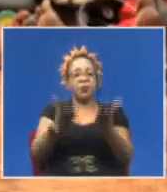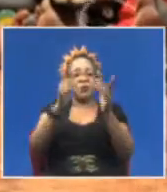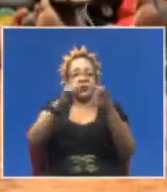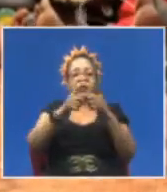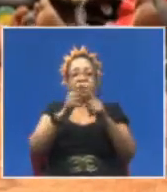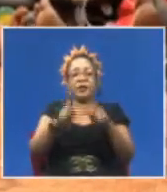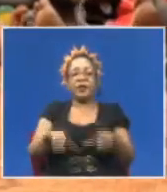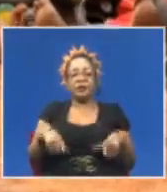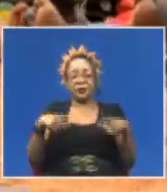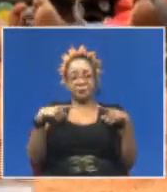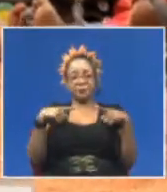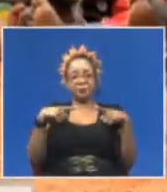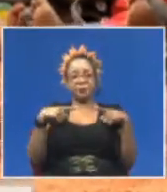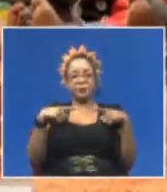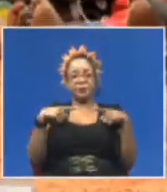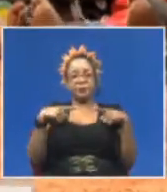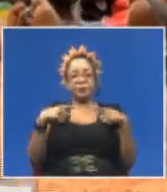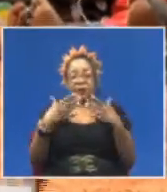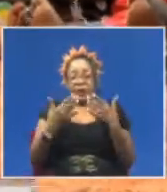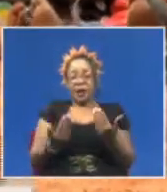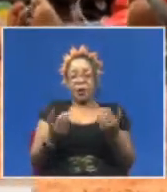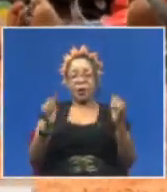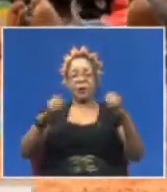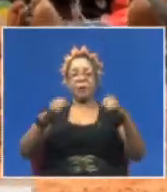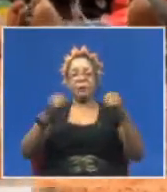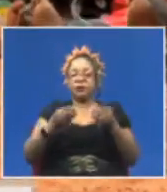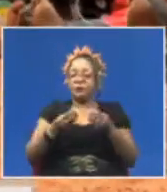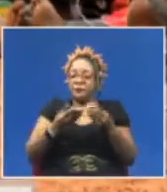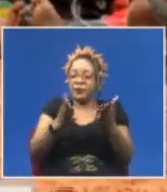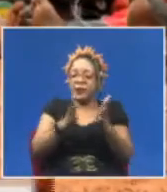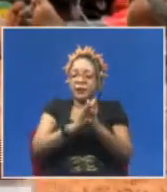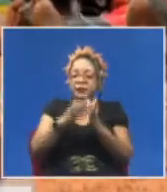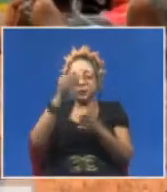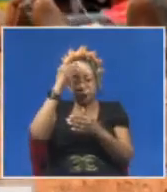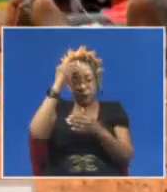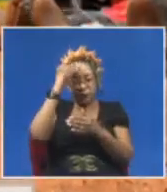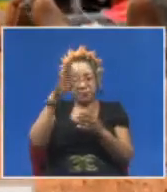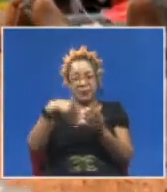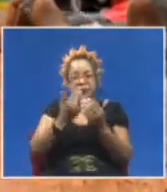you? At least now, I am able to feed and educate my children.